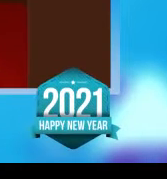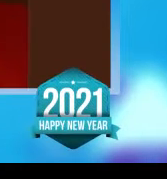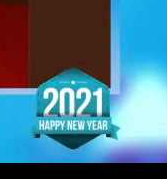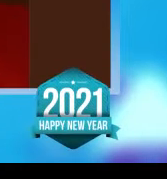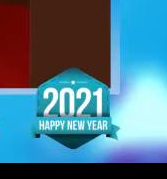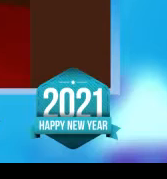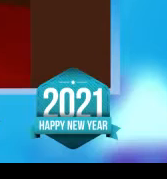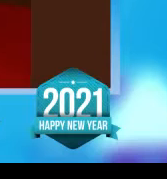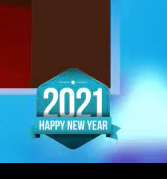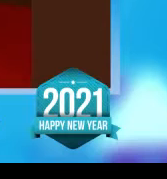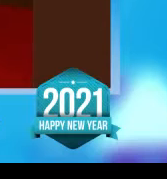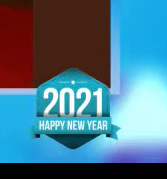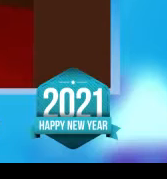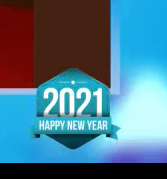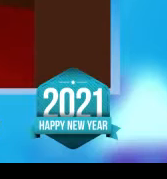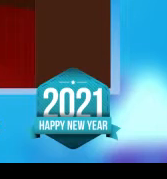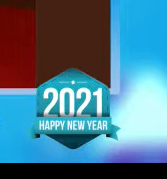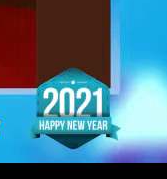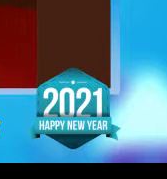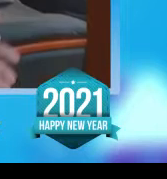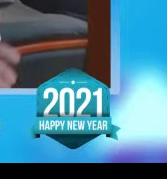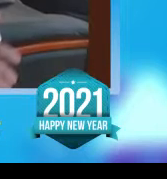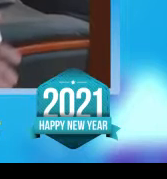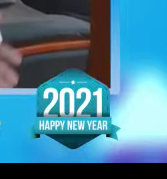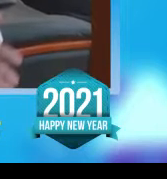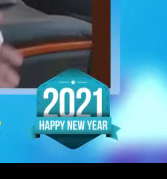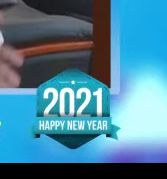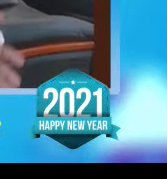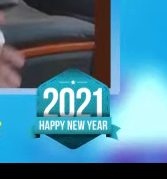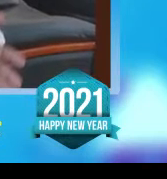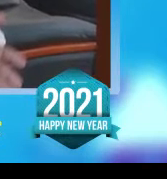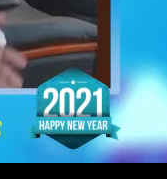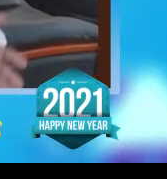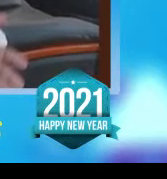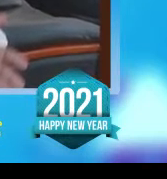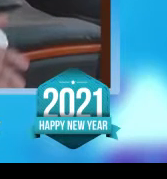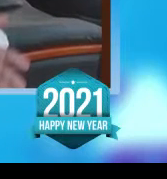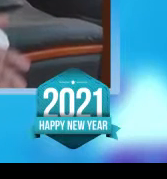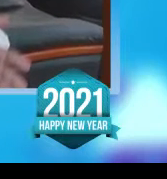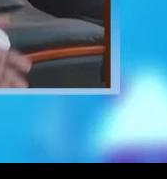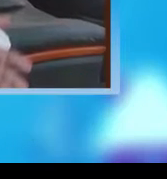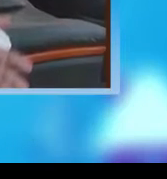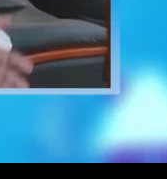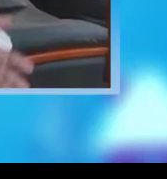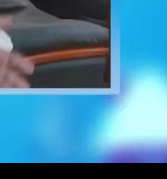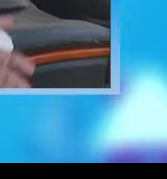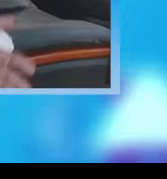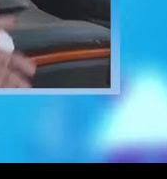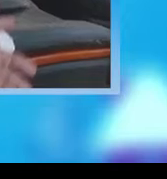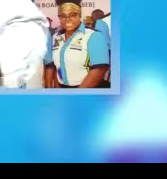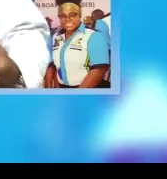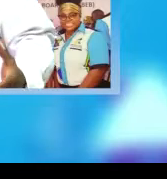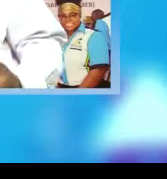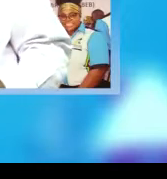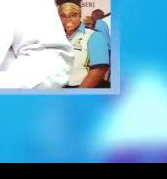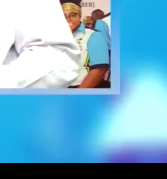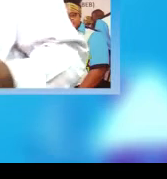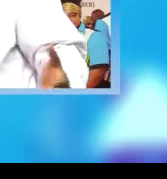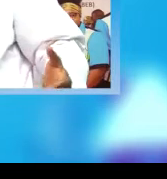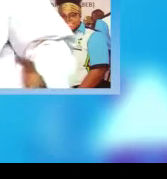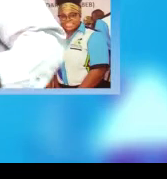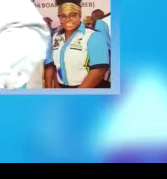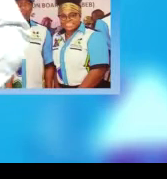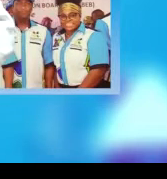in the sector. To the Executive Secretary, Dr. Hamid Buboyi, and management staff of UBEC,